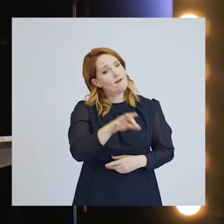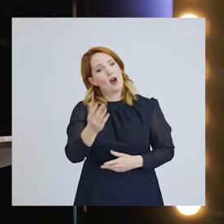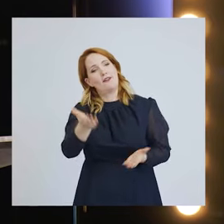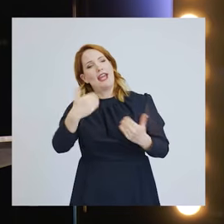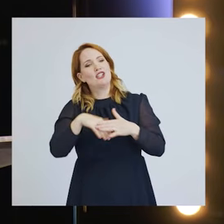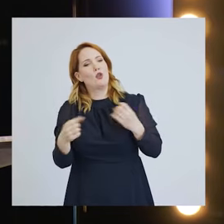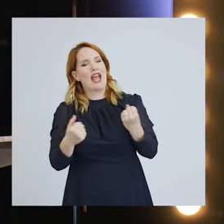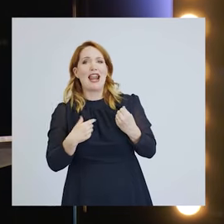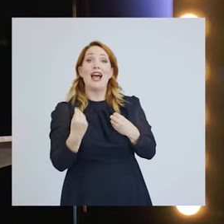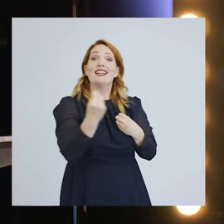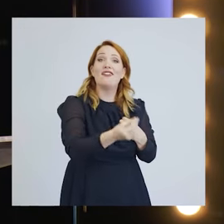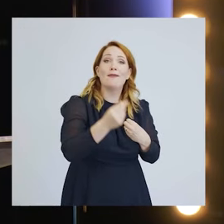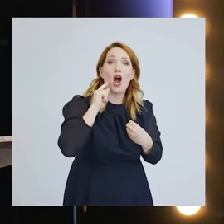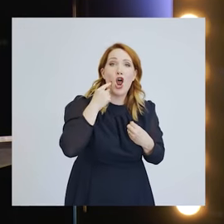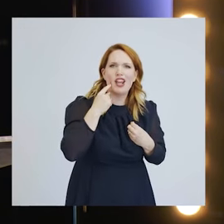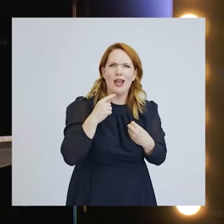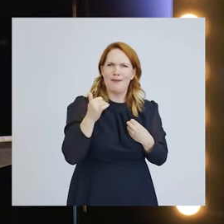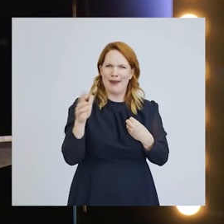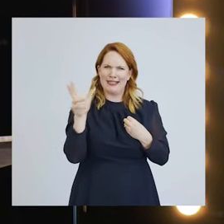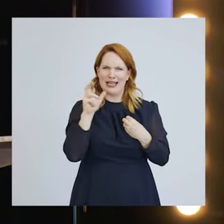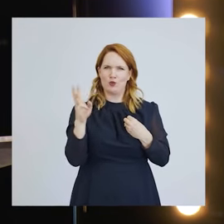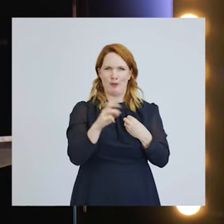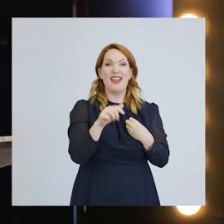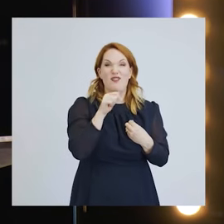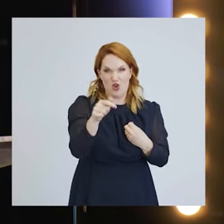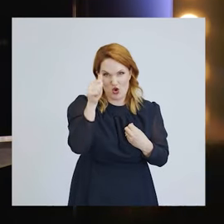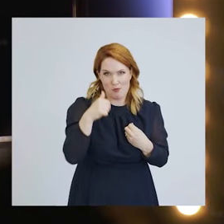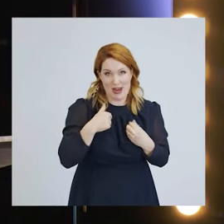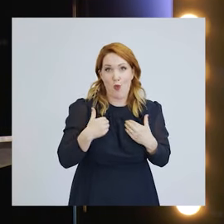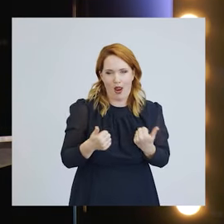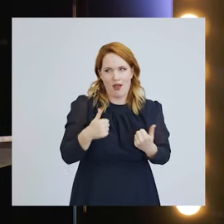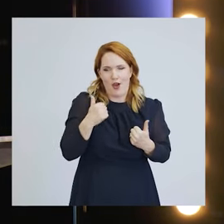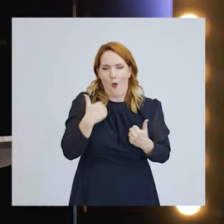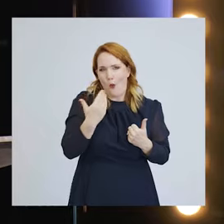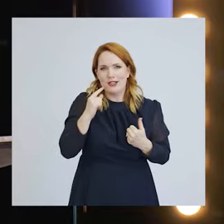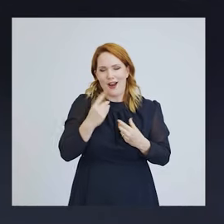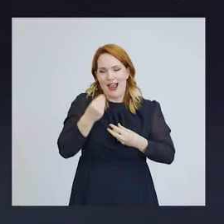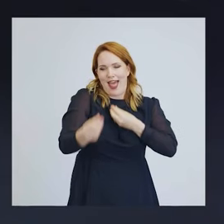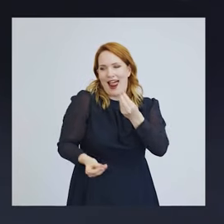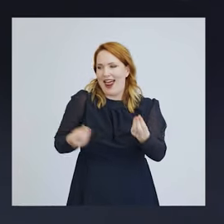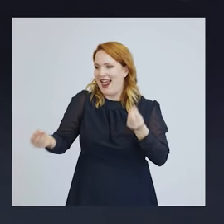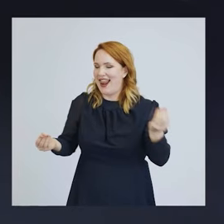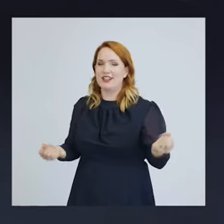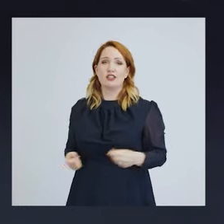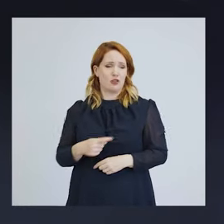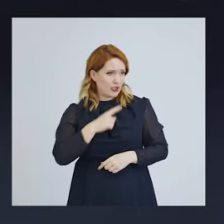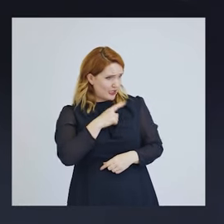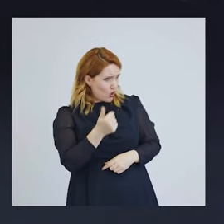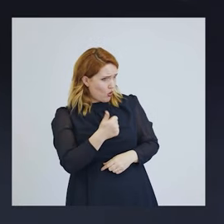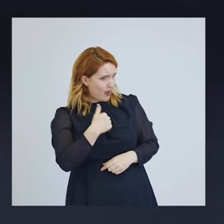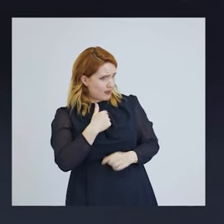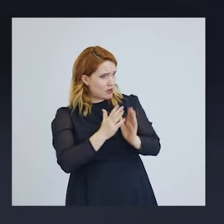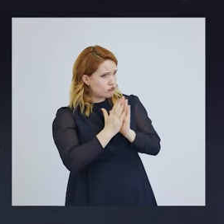just stopped and he knew me and I knew him. So I invited him into my car and I gave him a lolly, which sounds weird apart from if you know me, it's not.